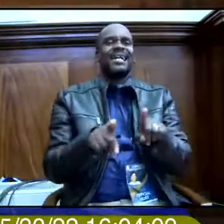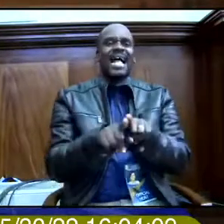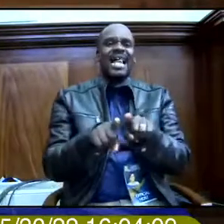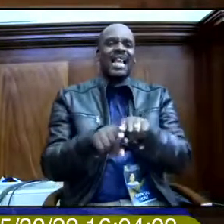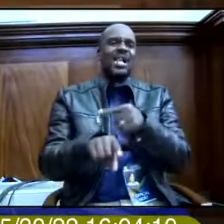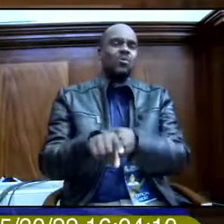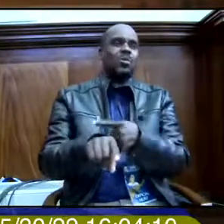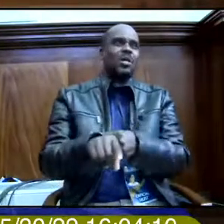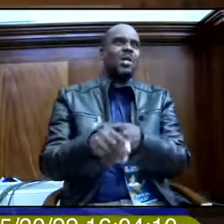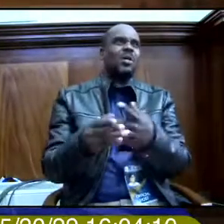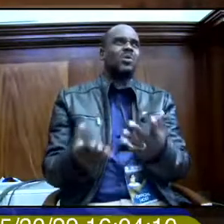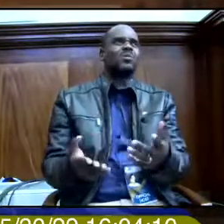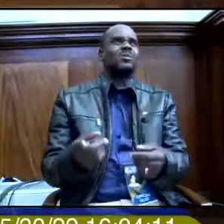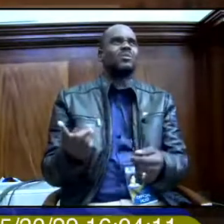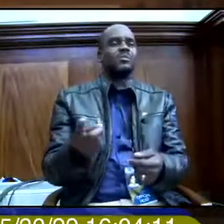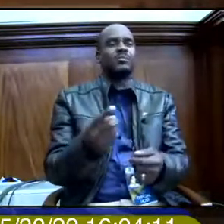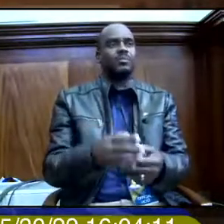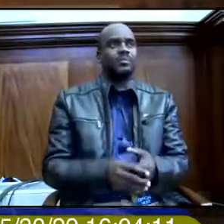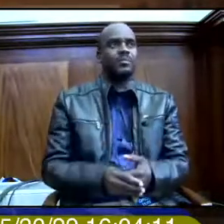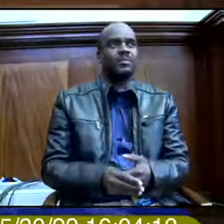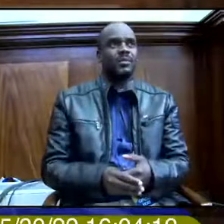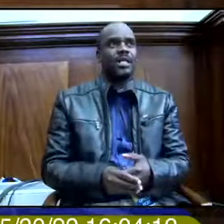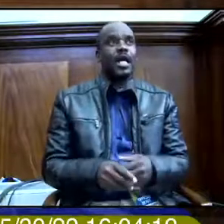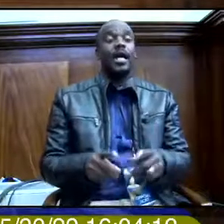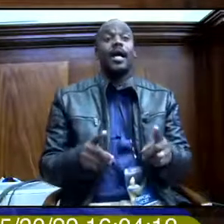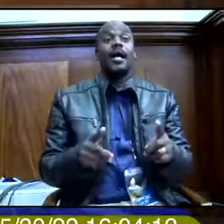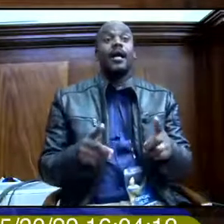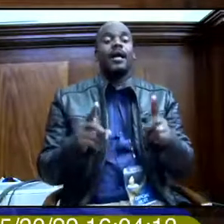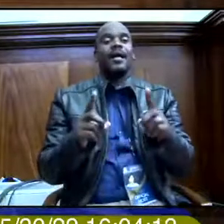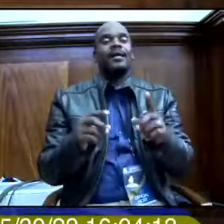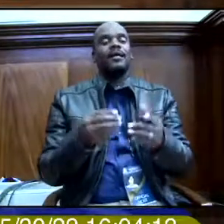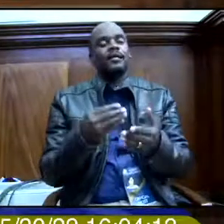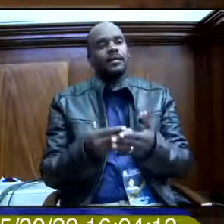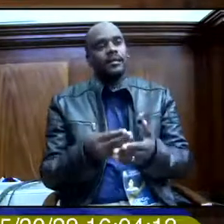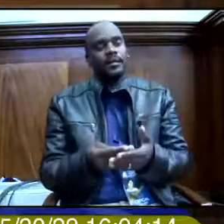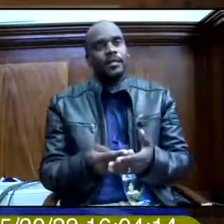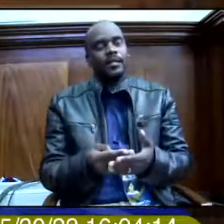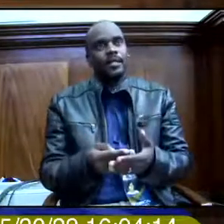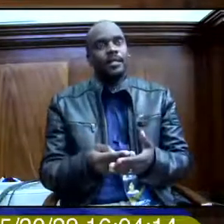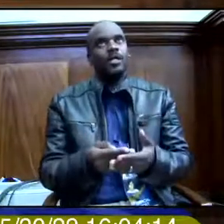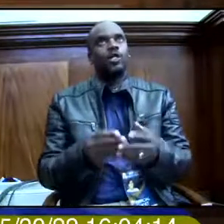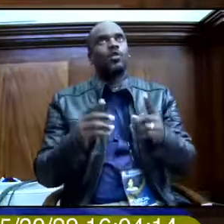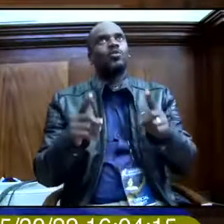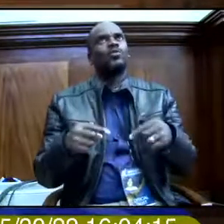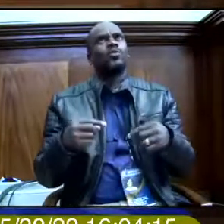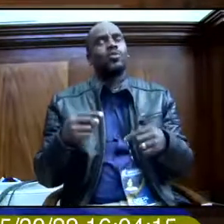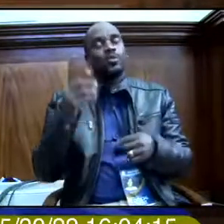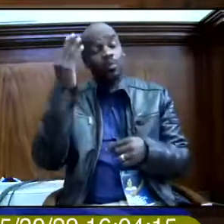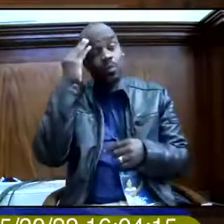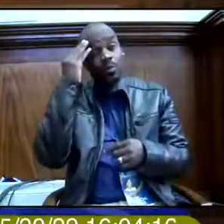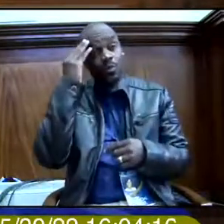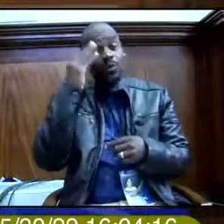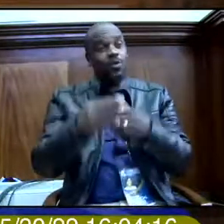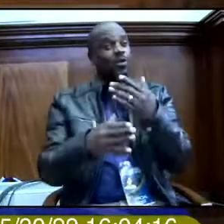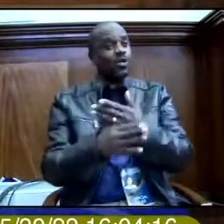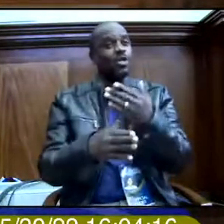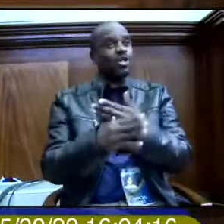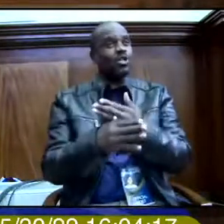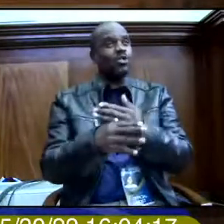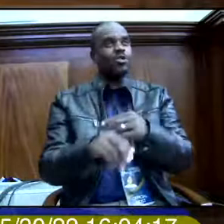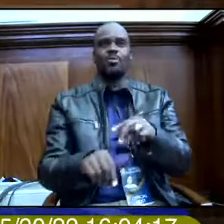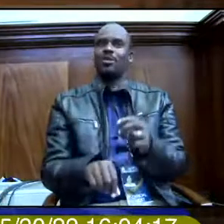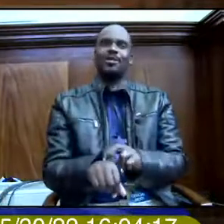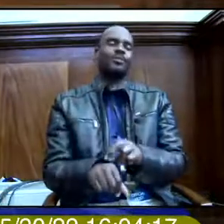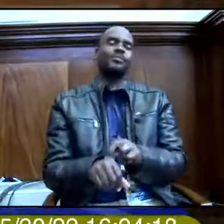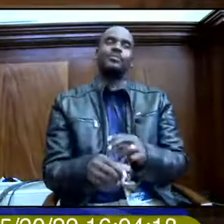also so that we have the better and you know a you know job a job for individuals the issue of laundry